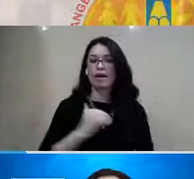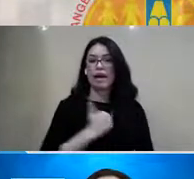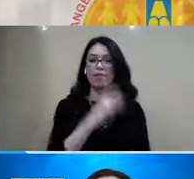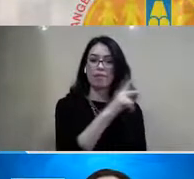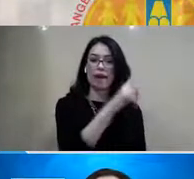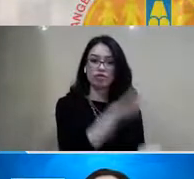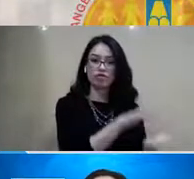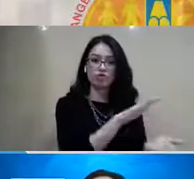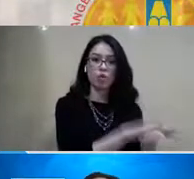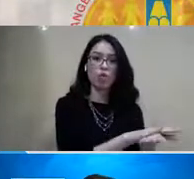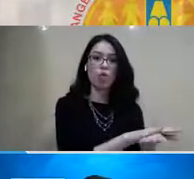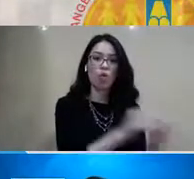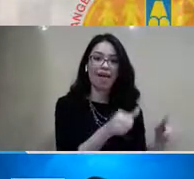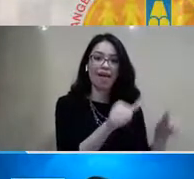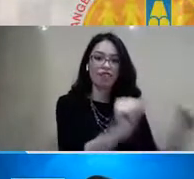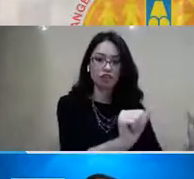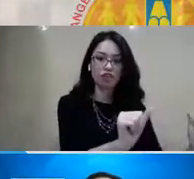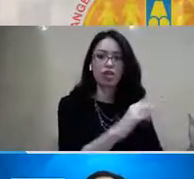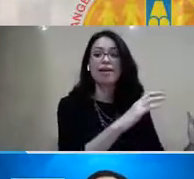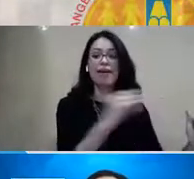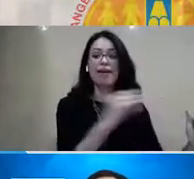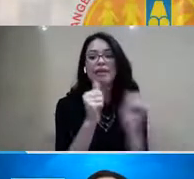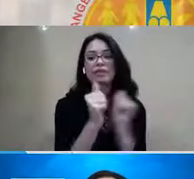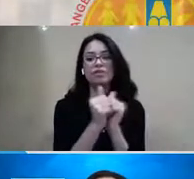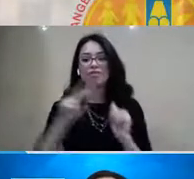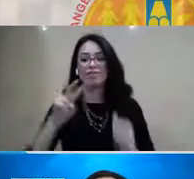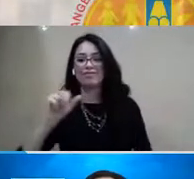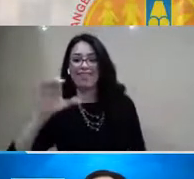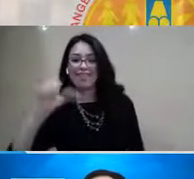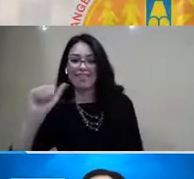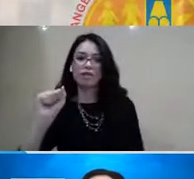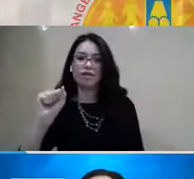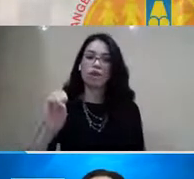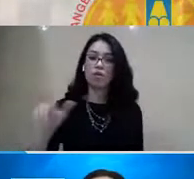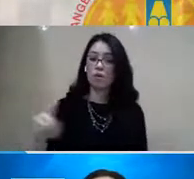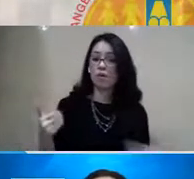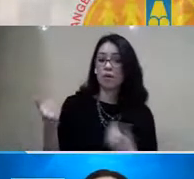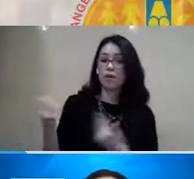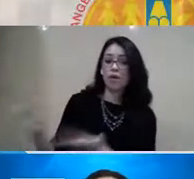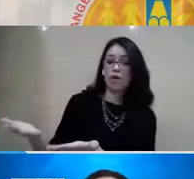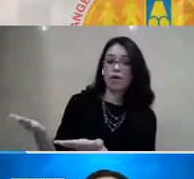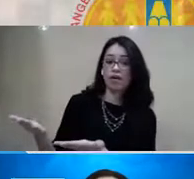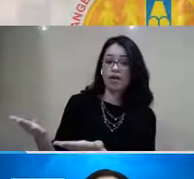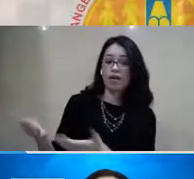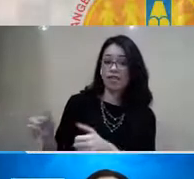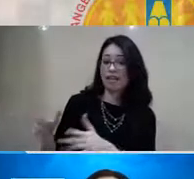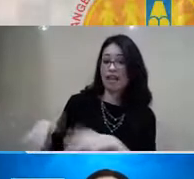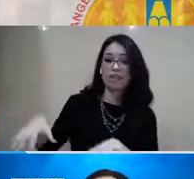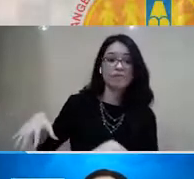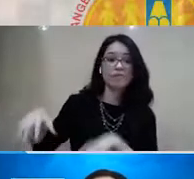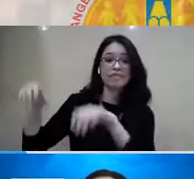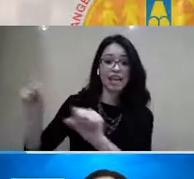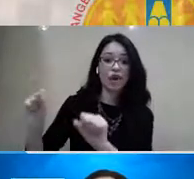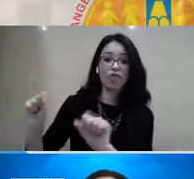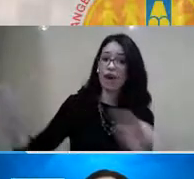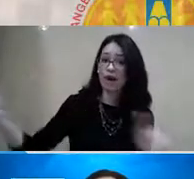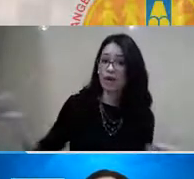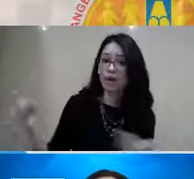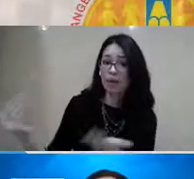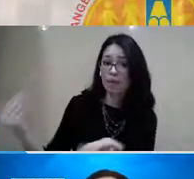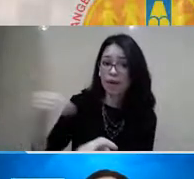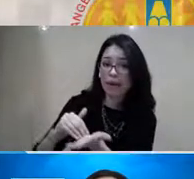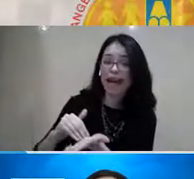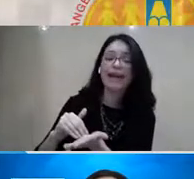alongside Dr. Baca. So with that, David or Mike, I'm not sure who's first, but welcome. And again, on behalf of all of us, you